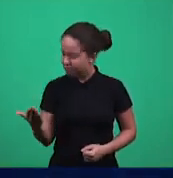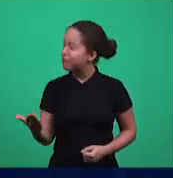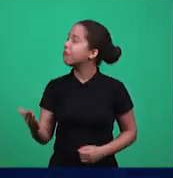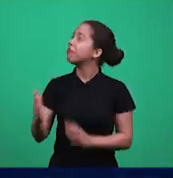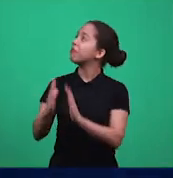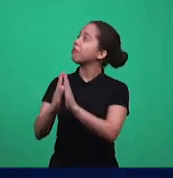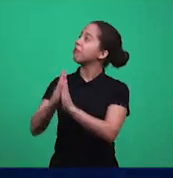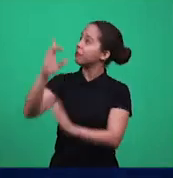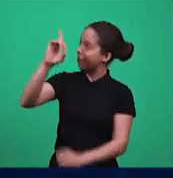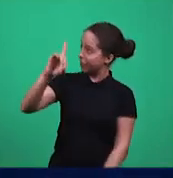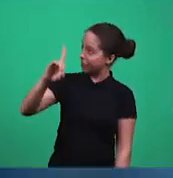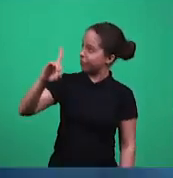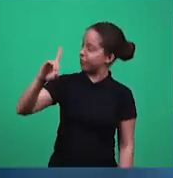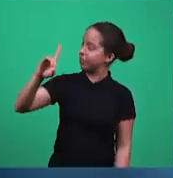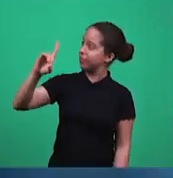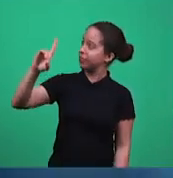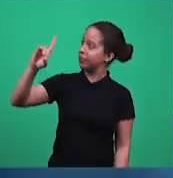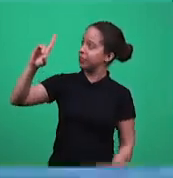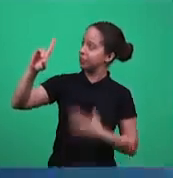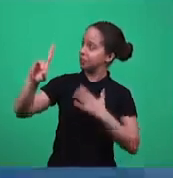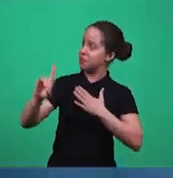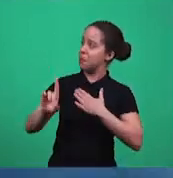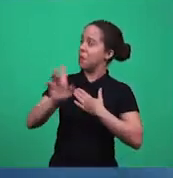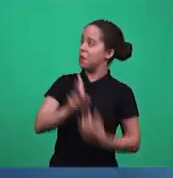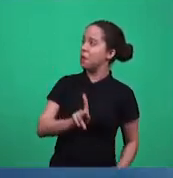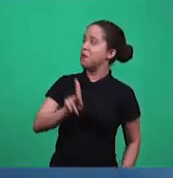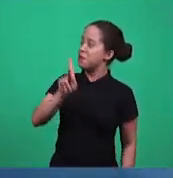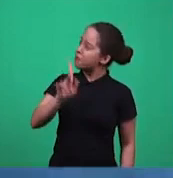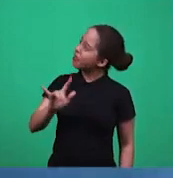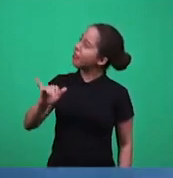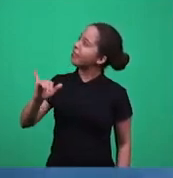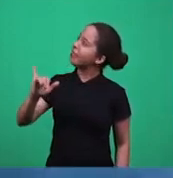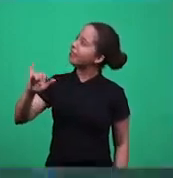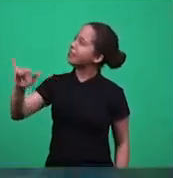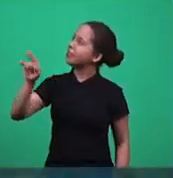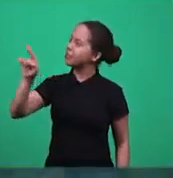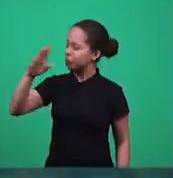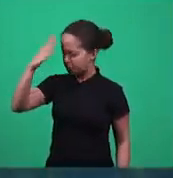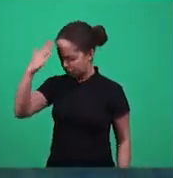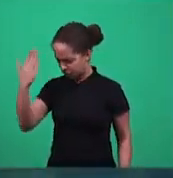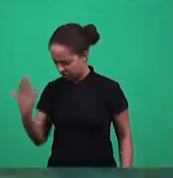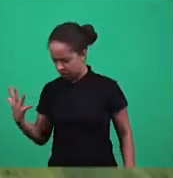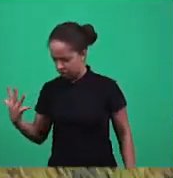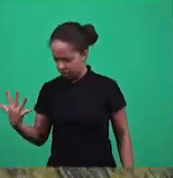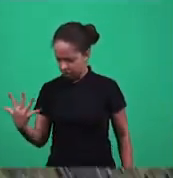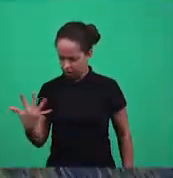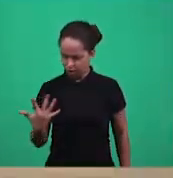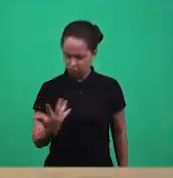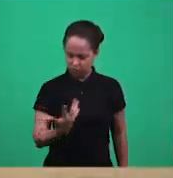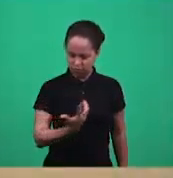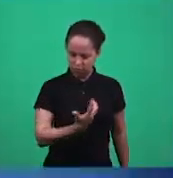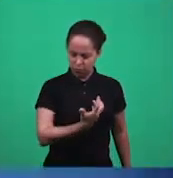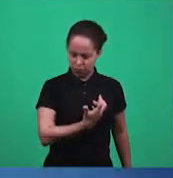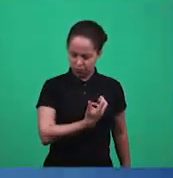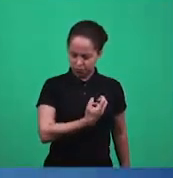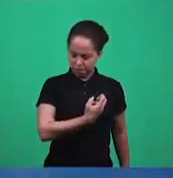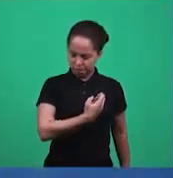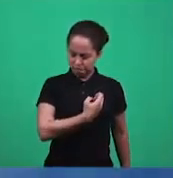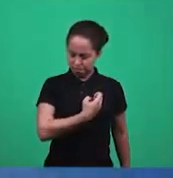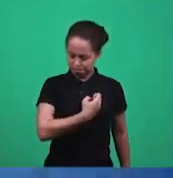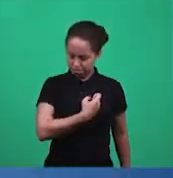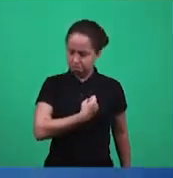O God, my Father, and Savior.